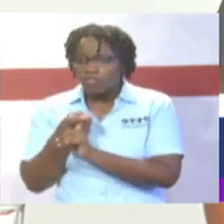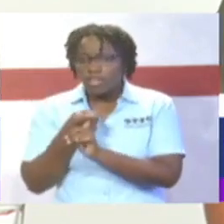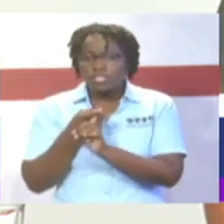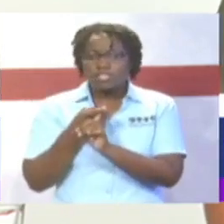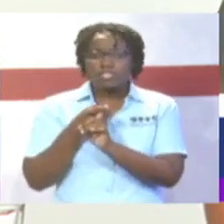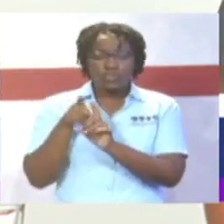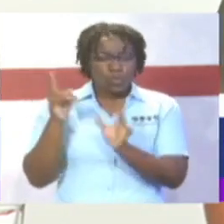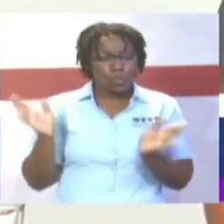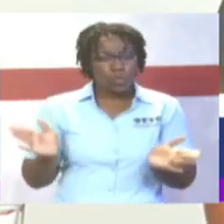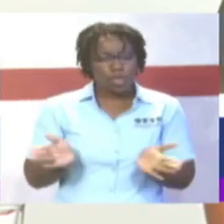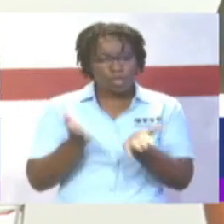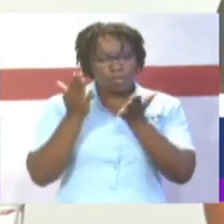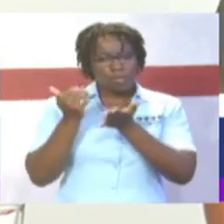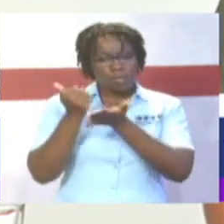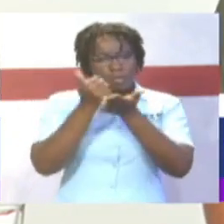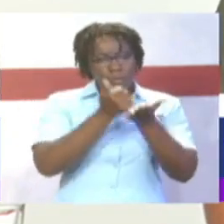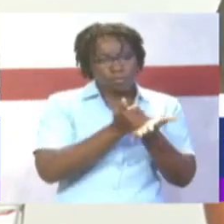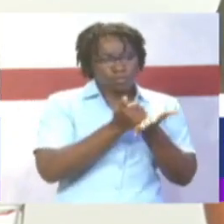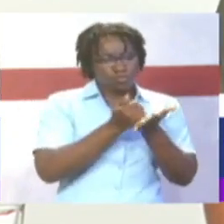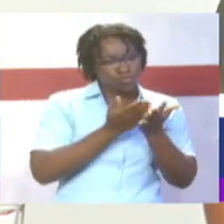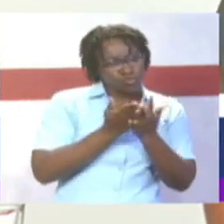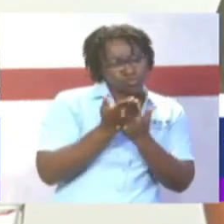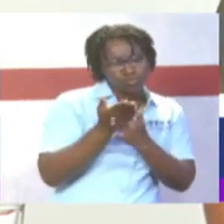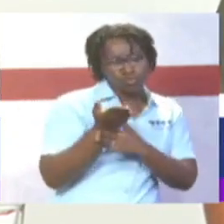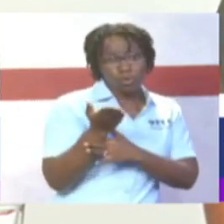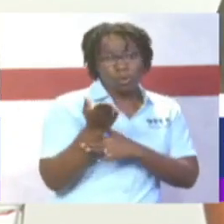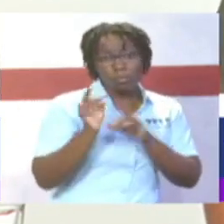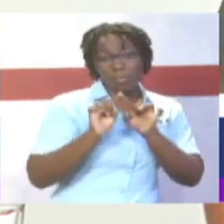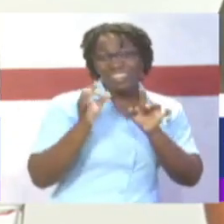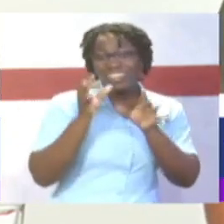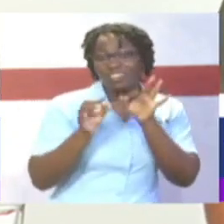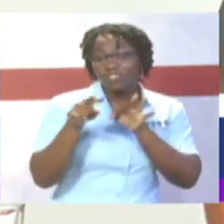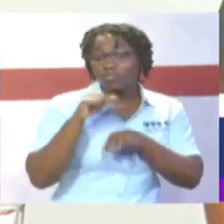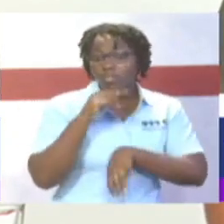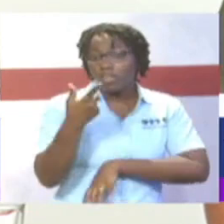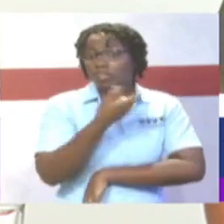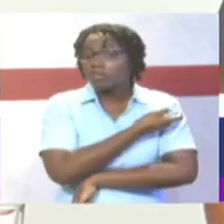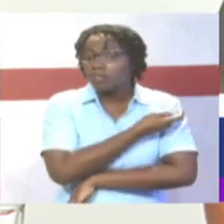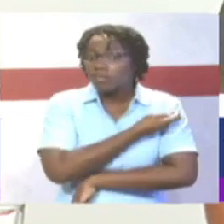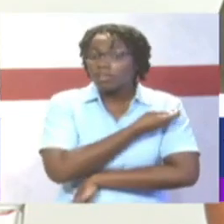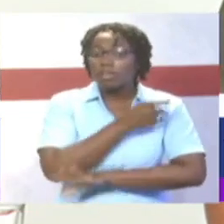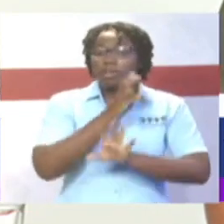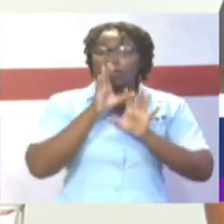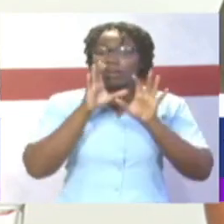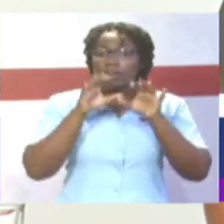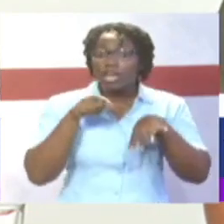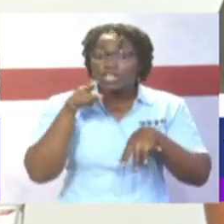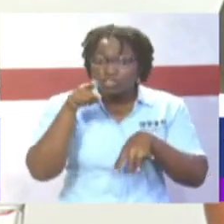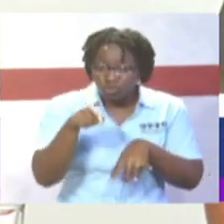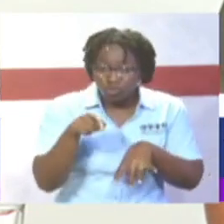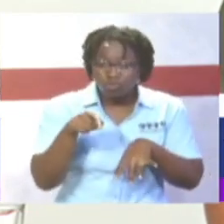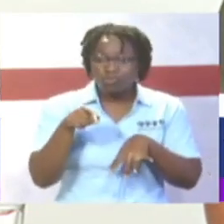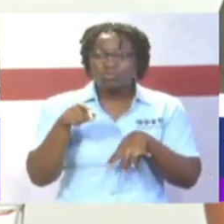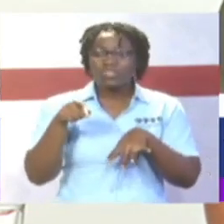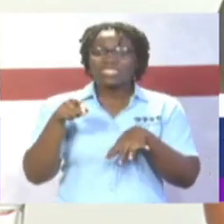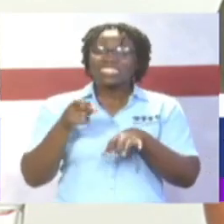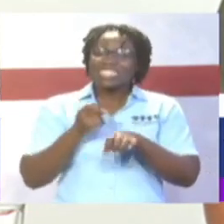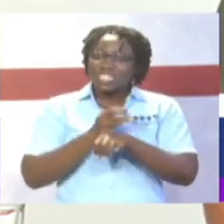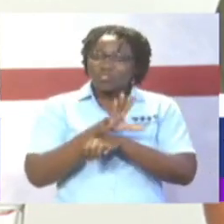through this journey with their disease. But if you're not vaccinated, you are in fact potentially able to cause more harm than